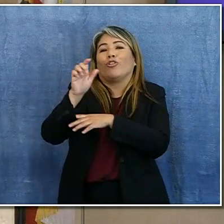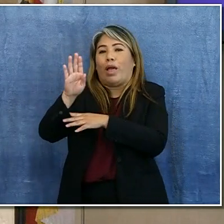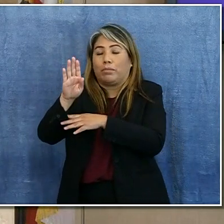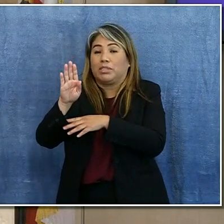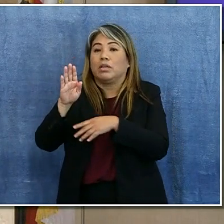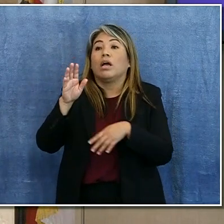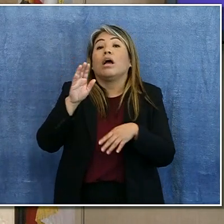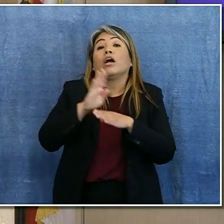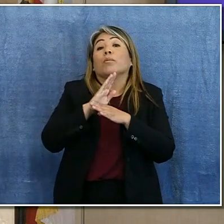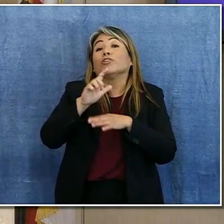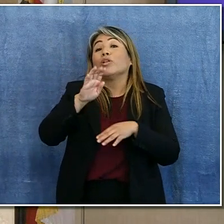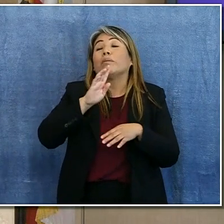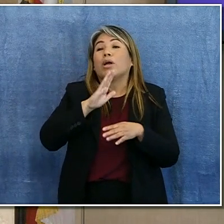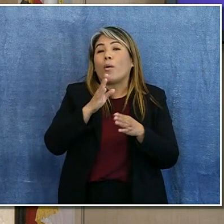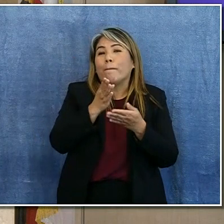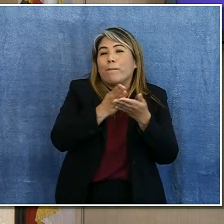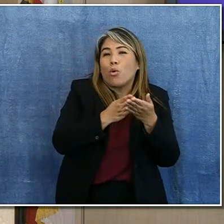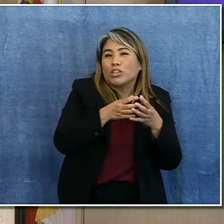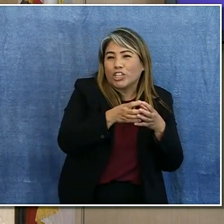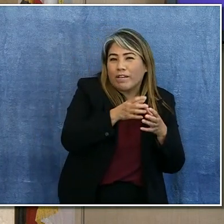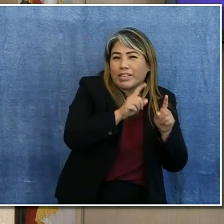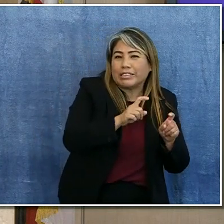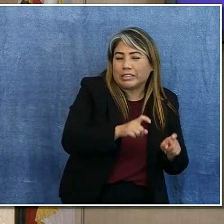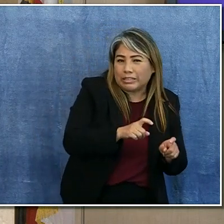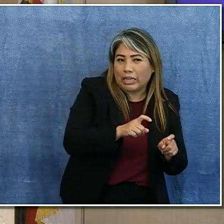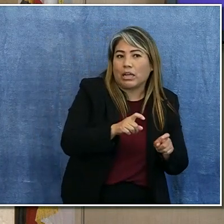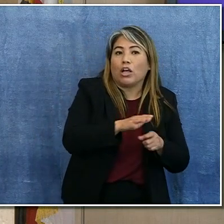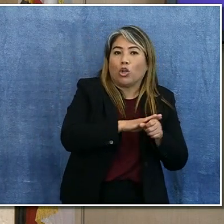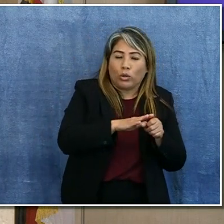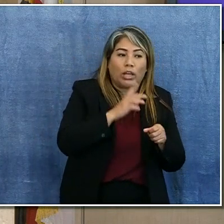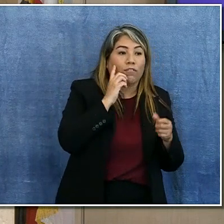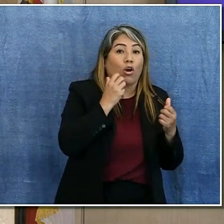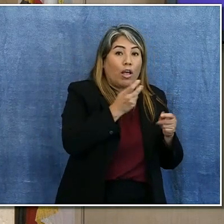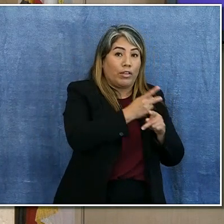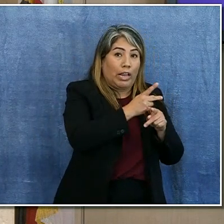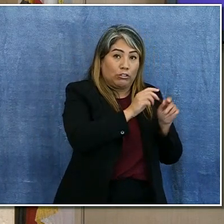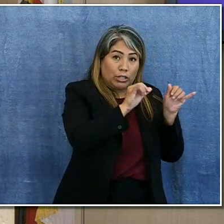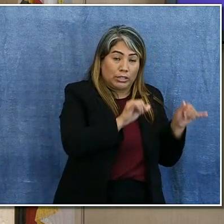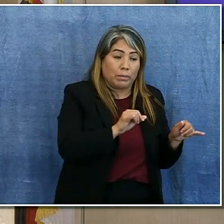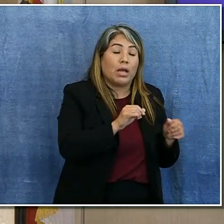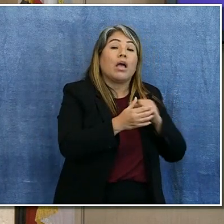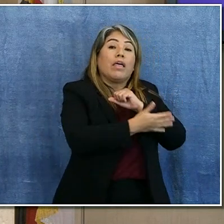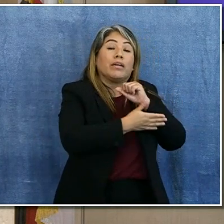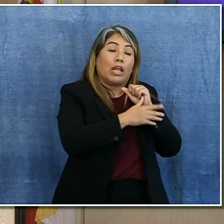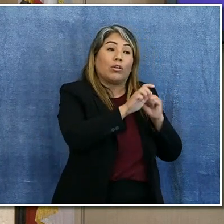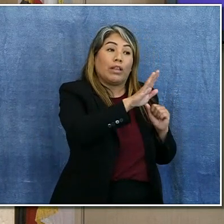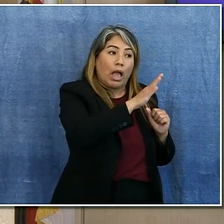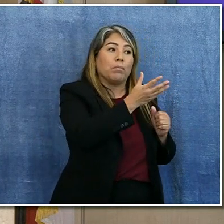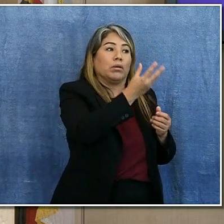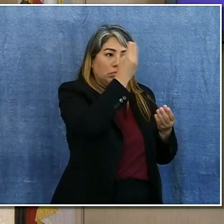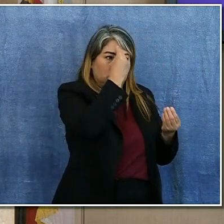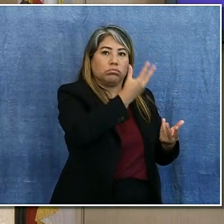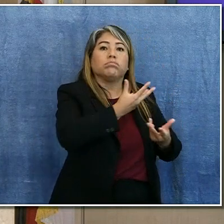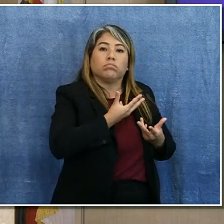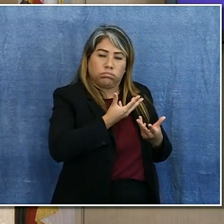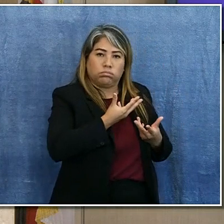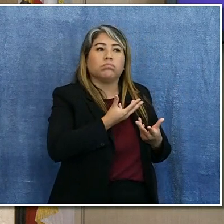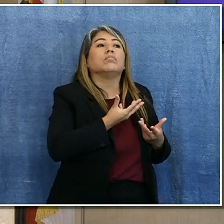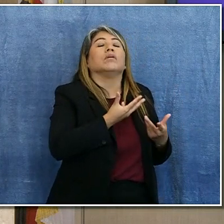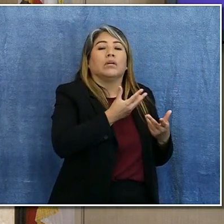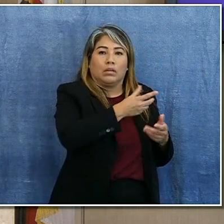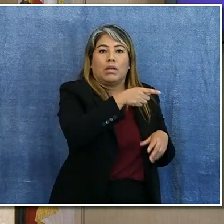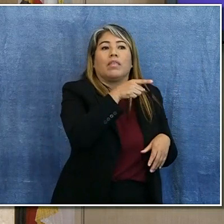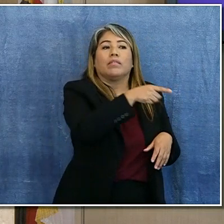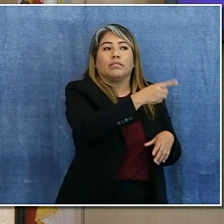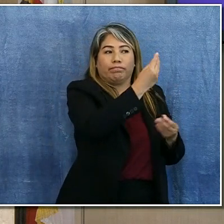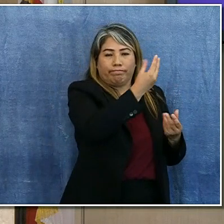a portion of the testing locally, again, for our healthcare systems, our county labs, those through our health information exchange, we get those. It is the commercial